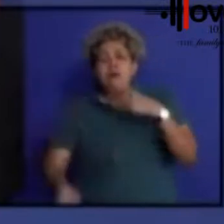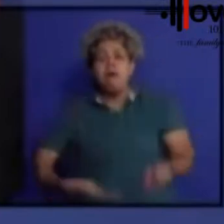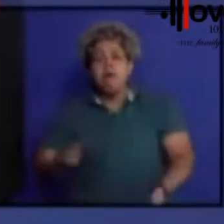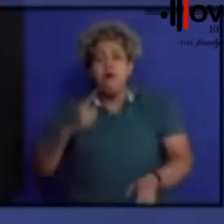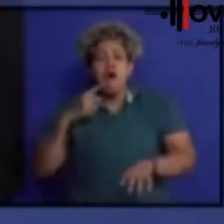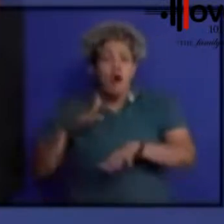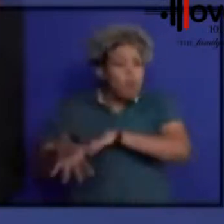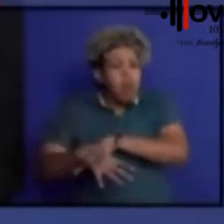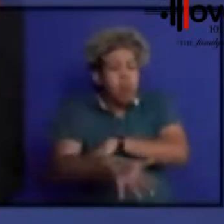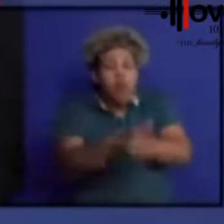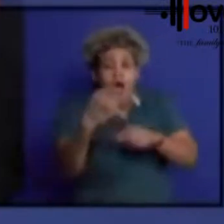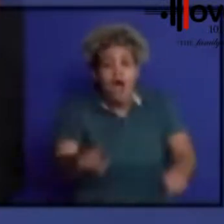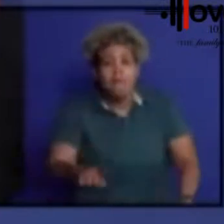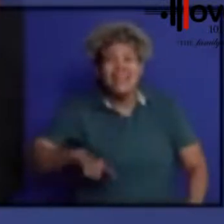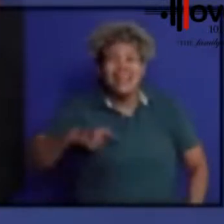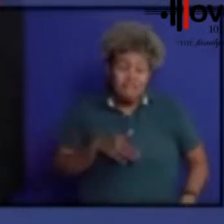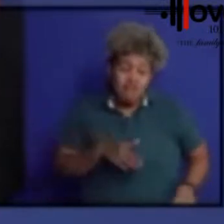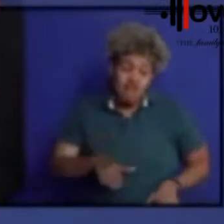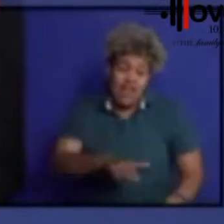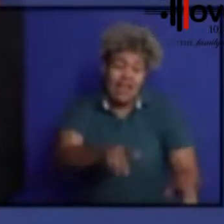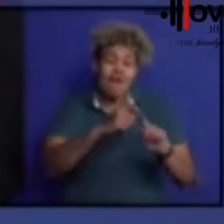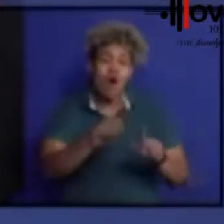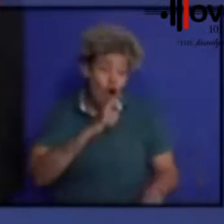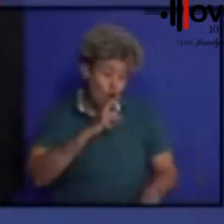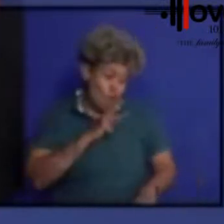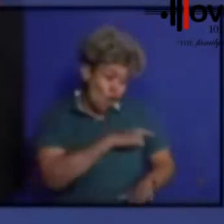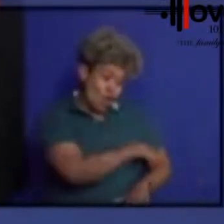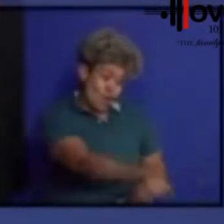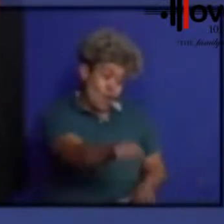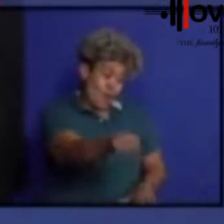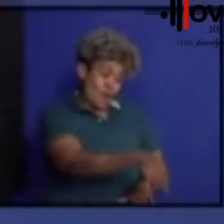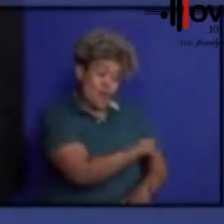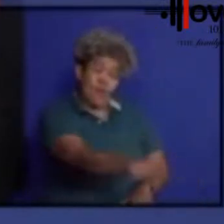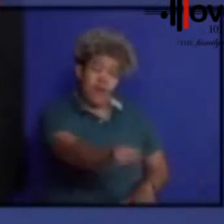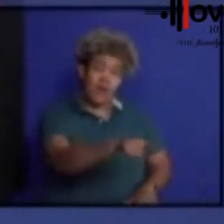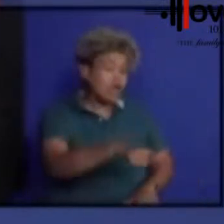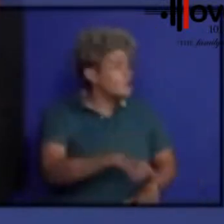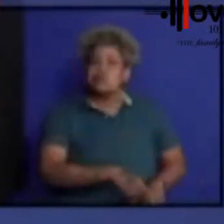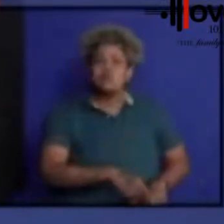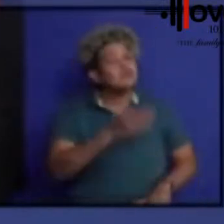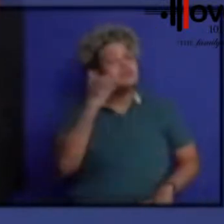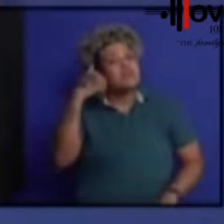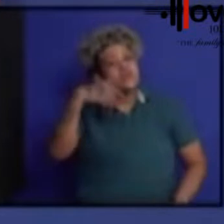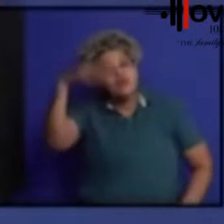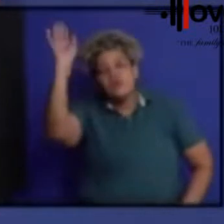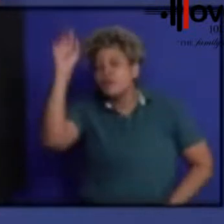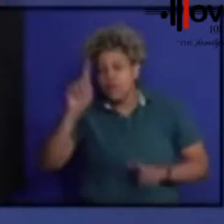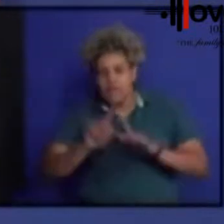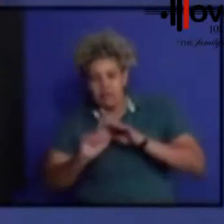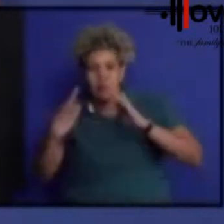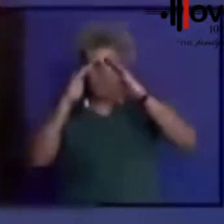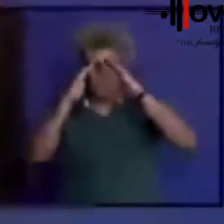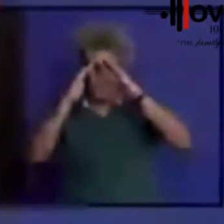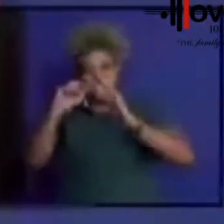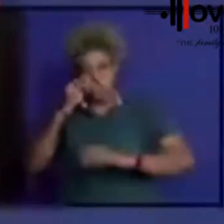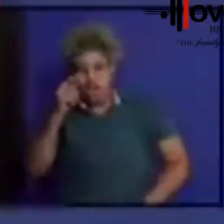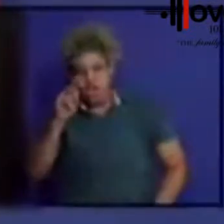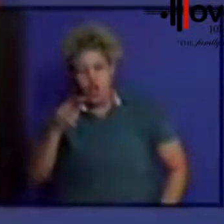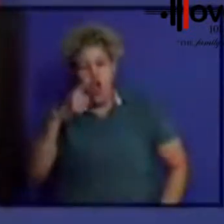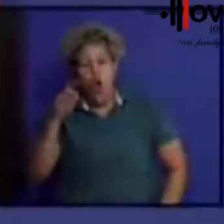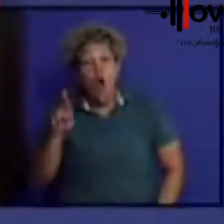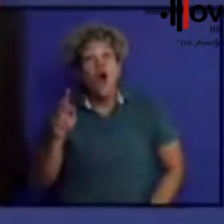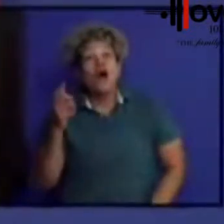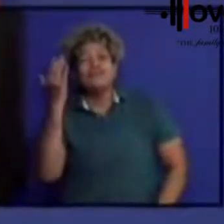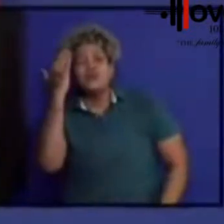banks of a river or a gully, I implore you to evacuate to a shelter or to safer